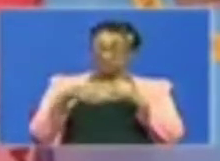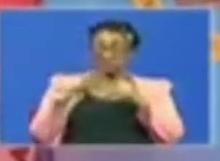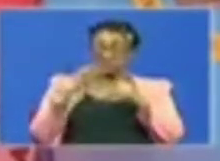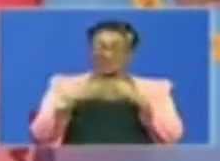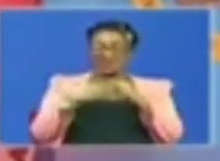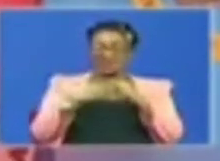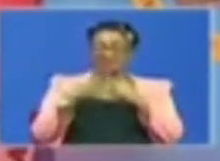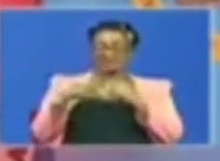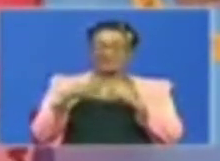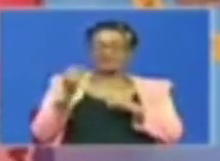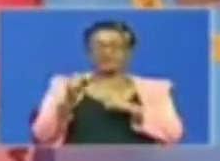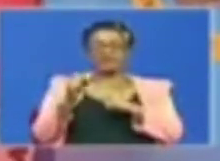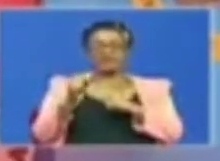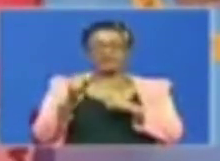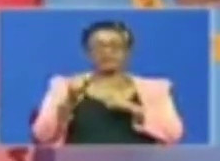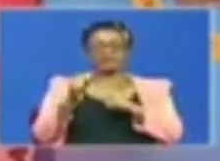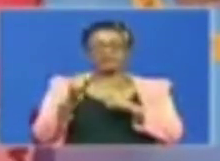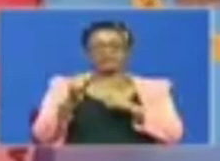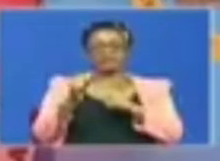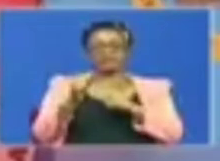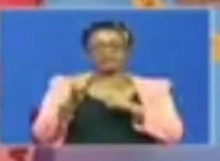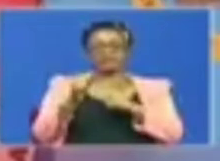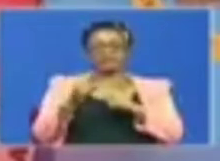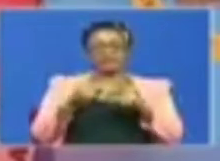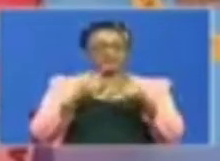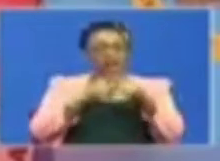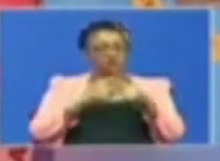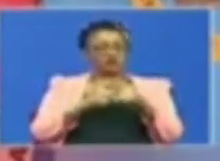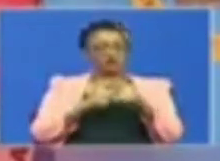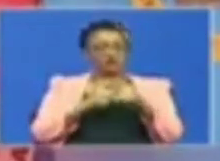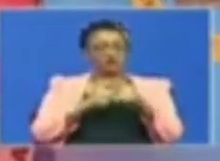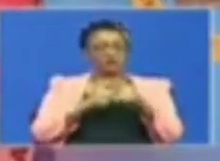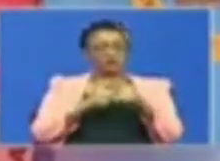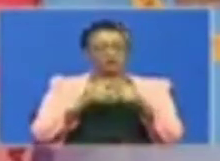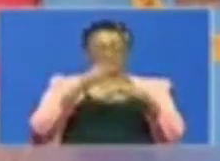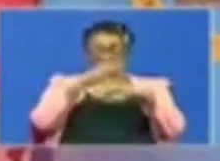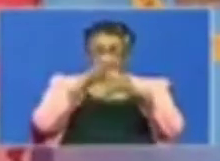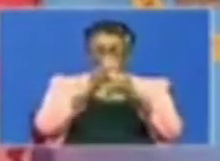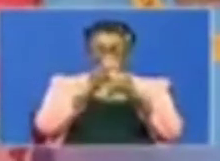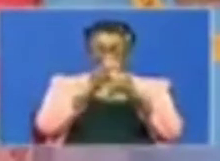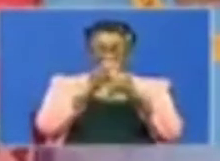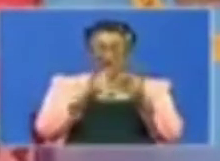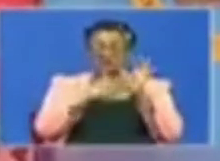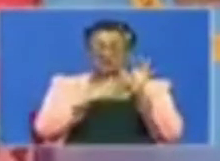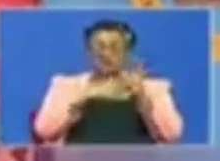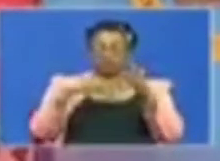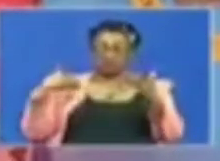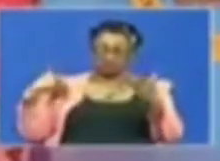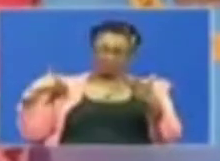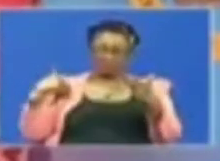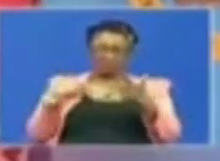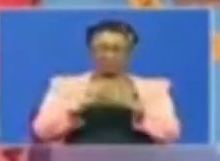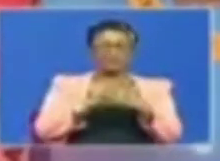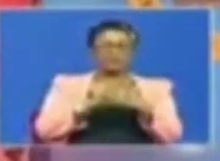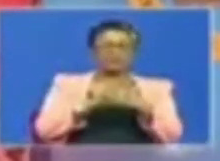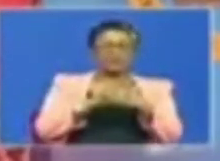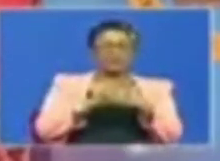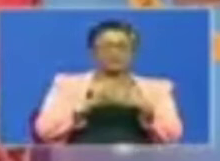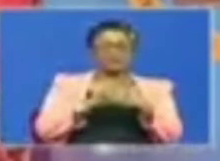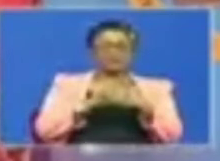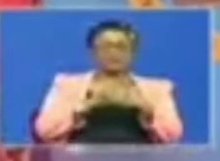8,975. The total number of tested samples to date have now gone over